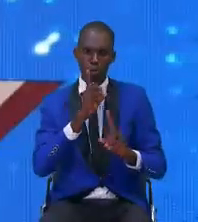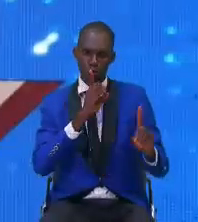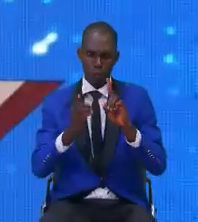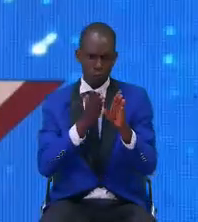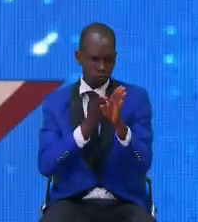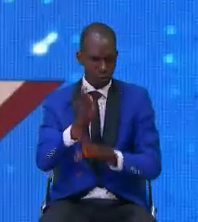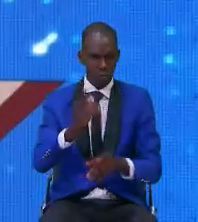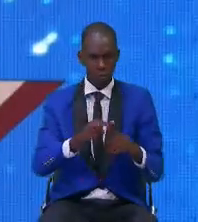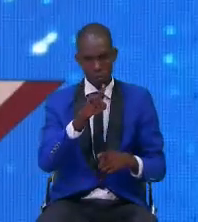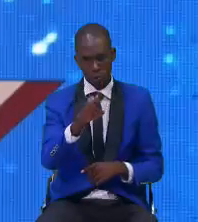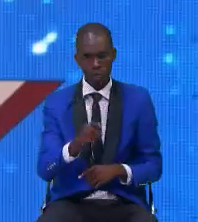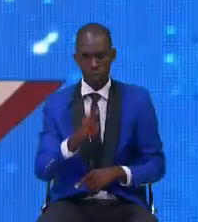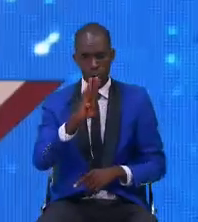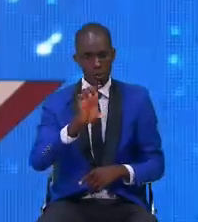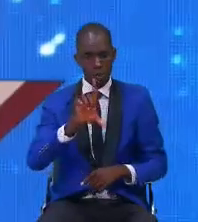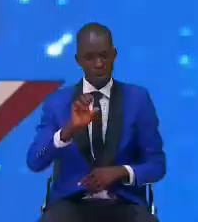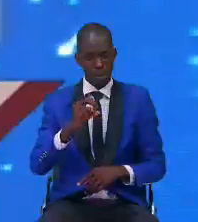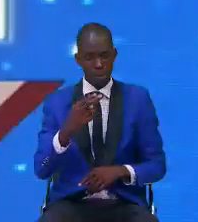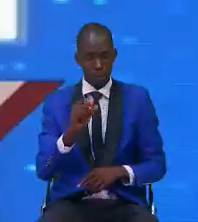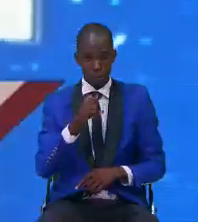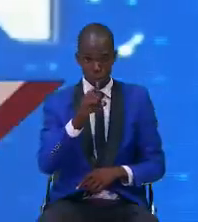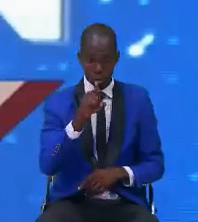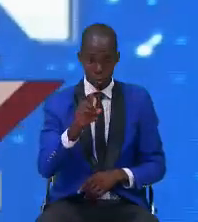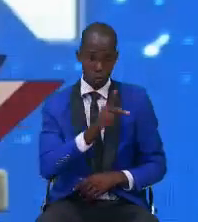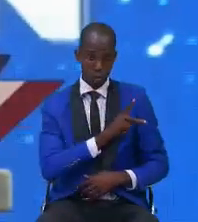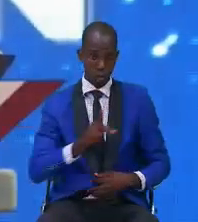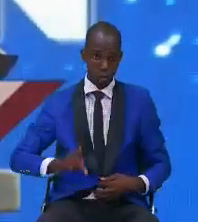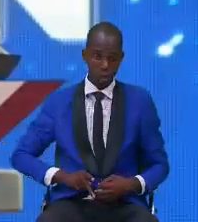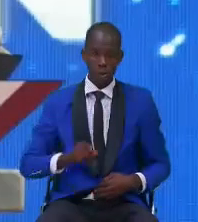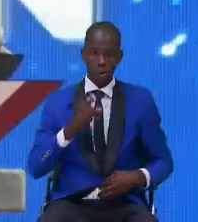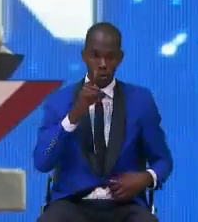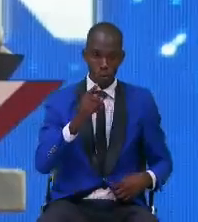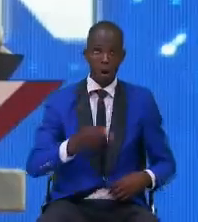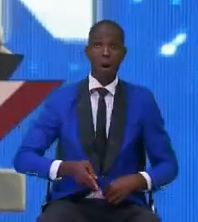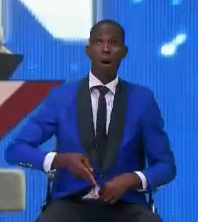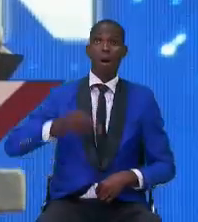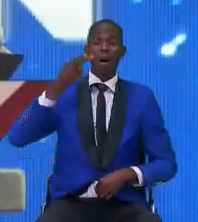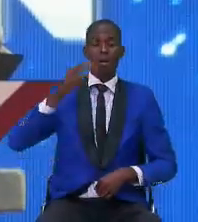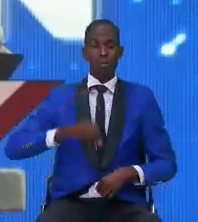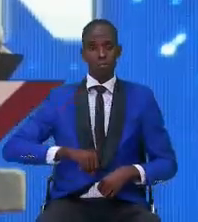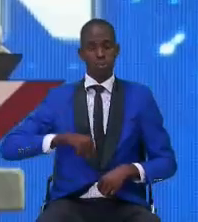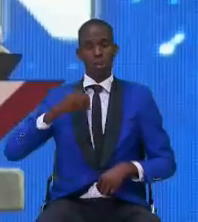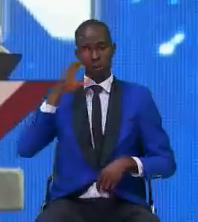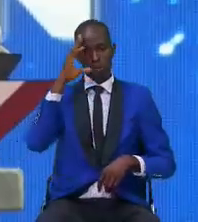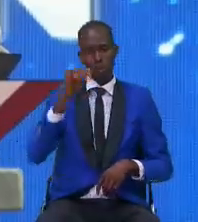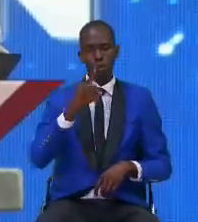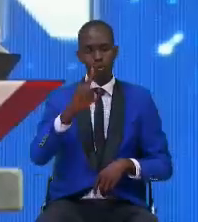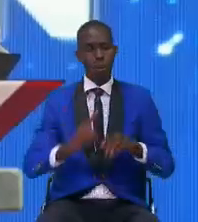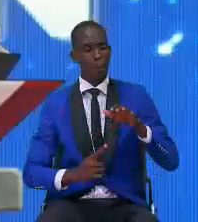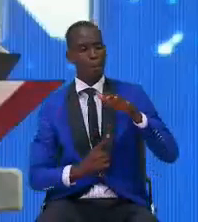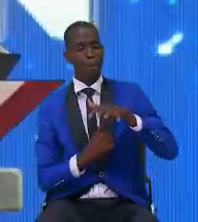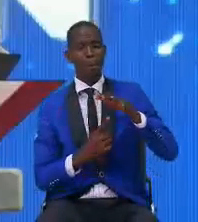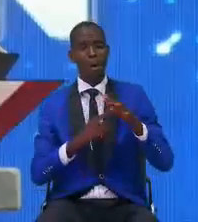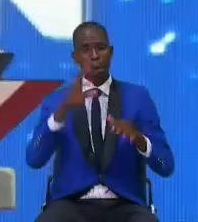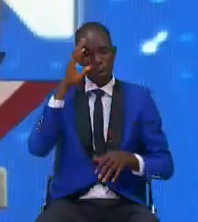know what? Let me talk directly to you. Thou, Belshazzar, thou king, thou highly